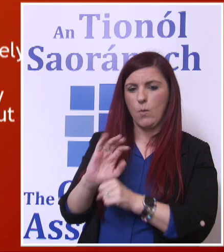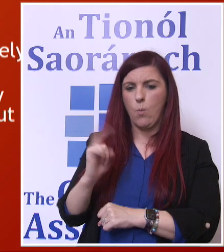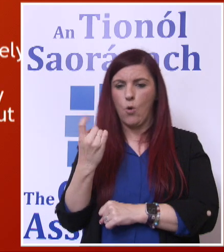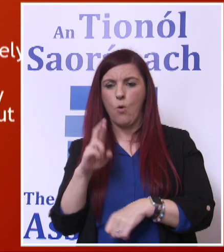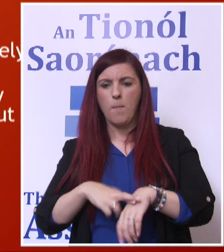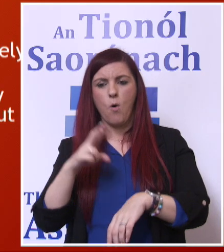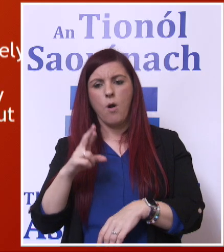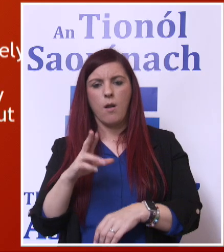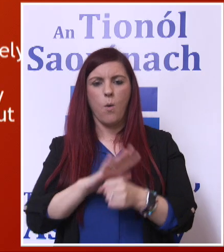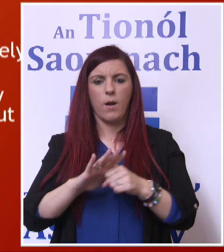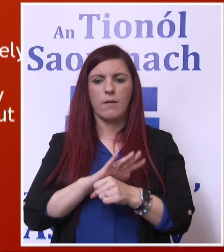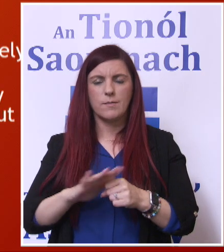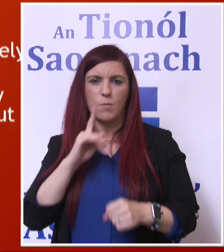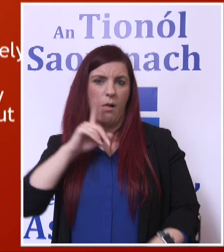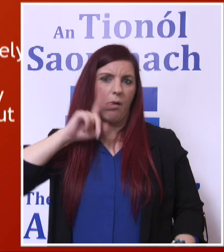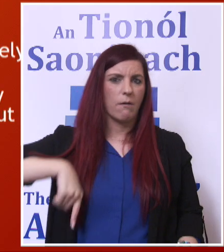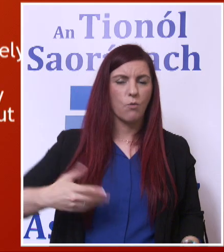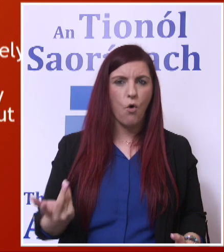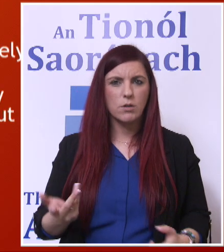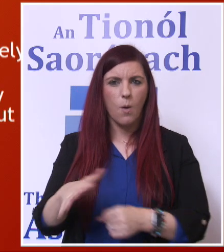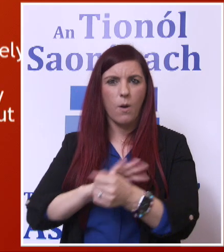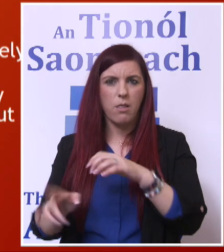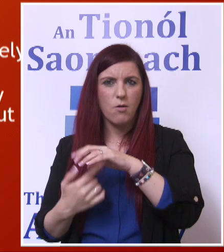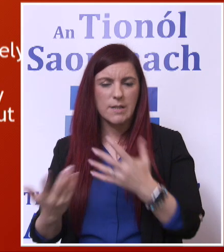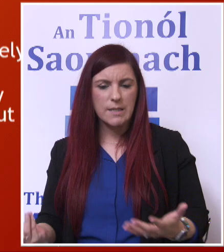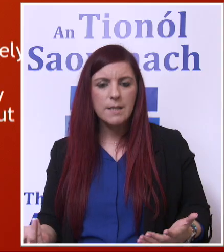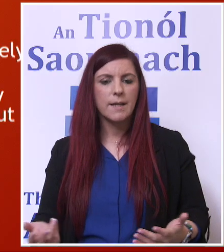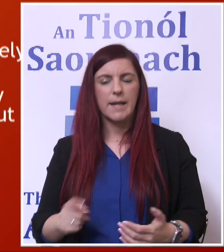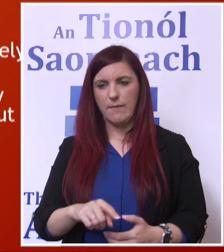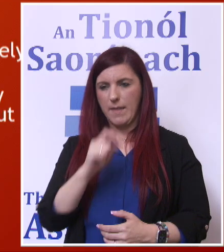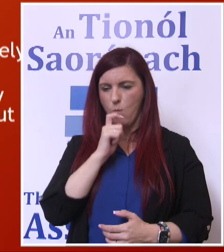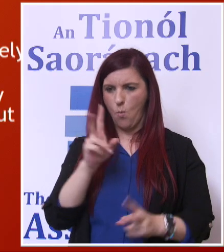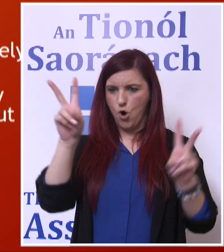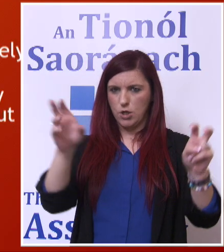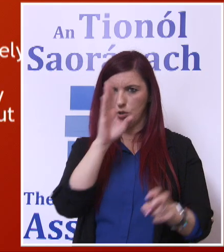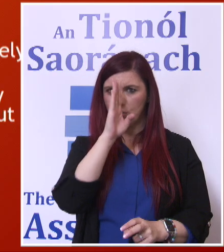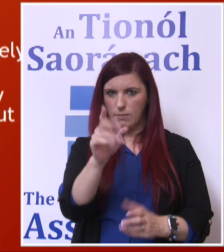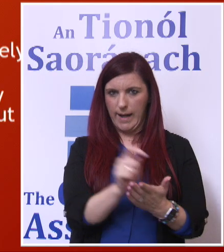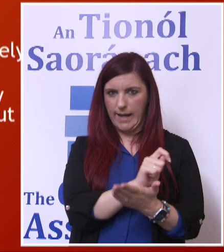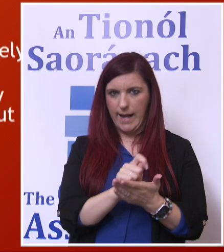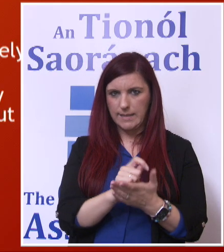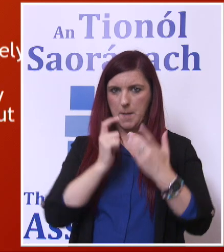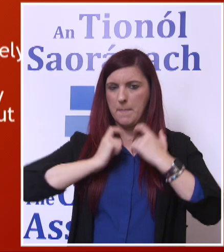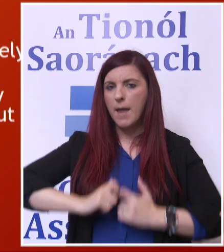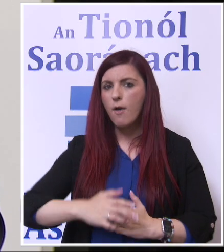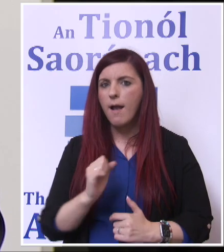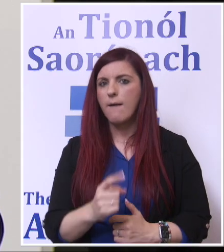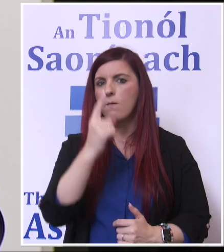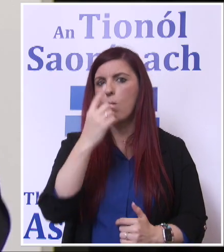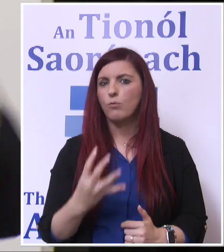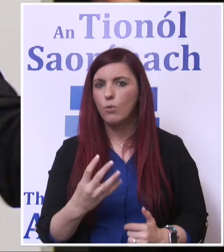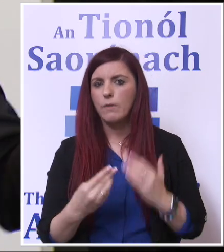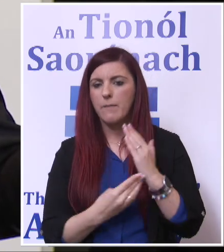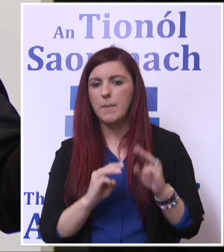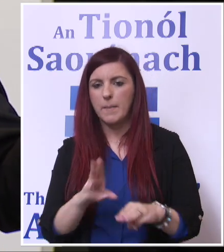local authorities would be completely ignored. Even the term directly elected mayor. There's 250,000 people in South